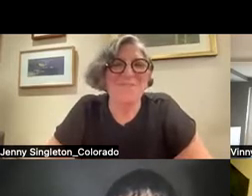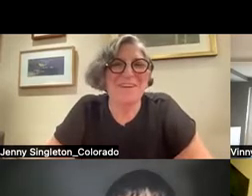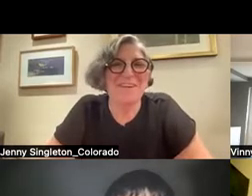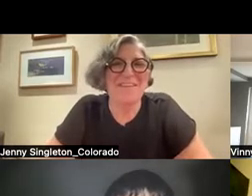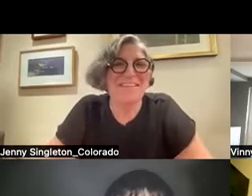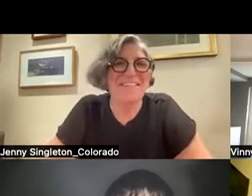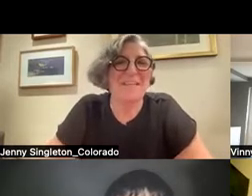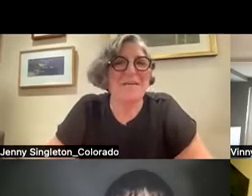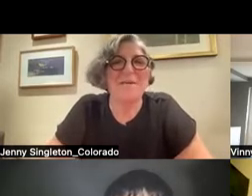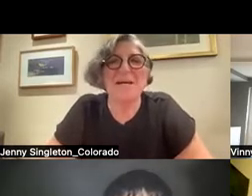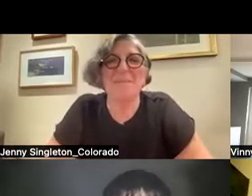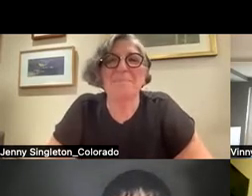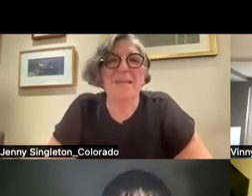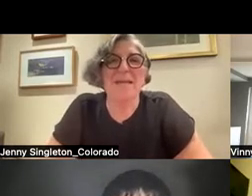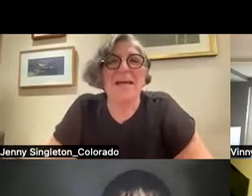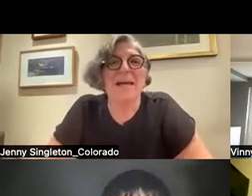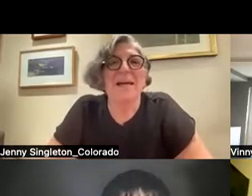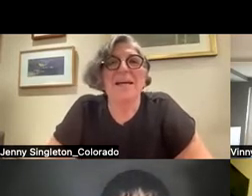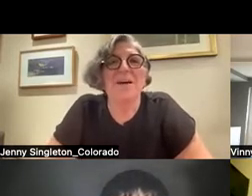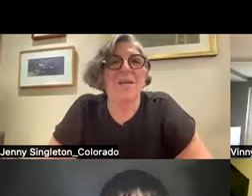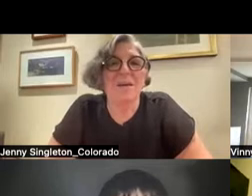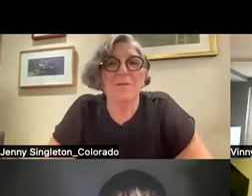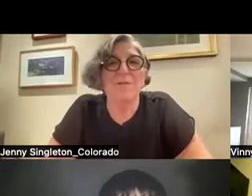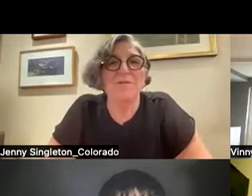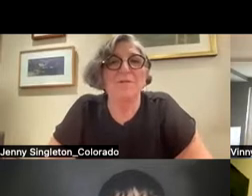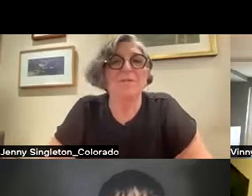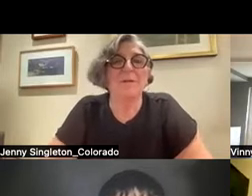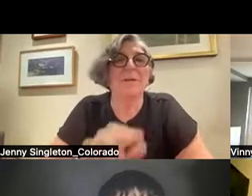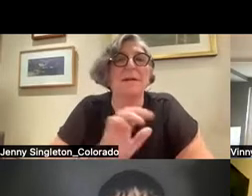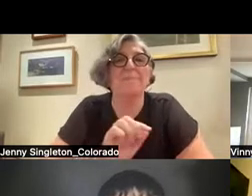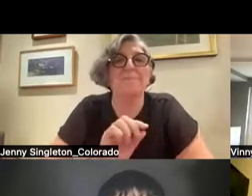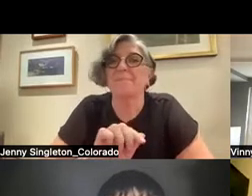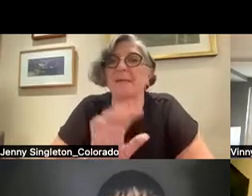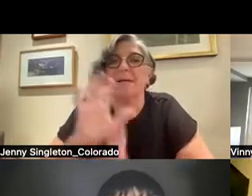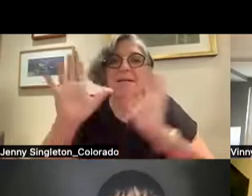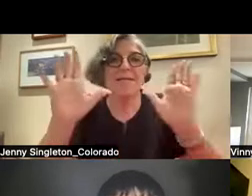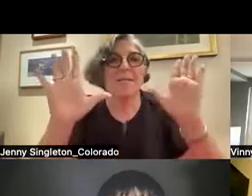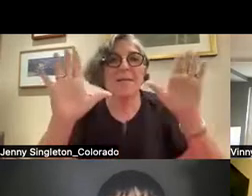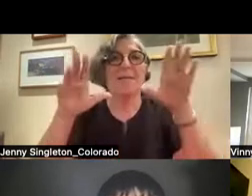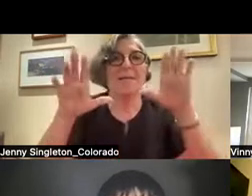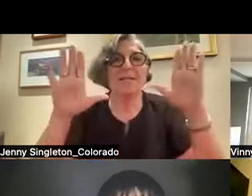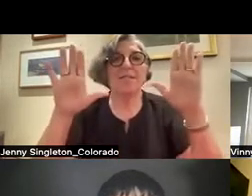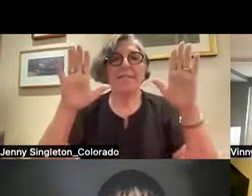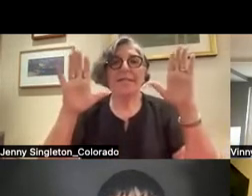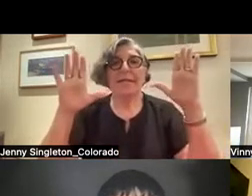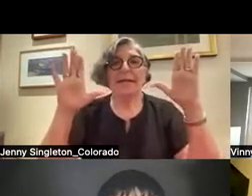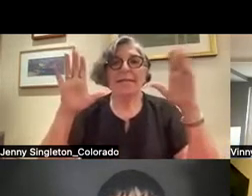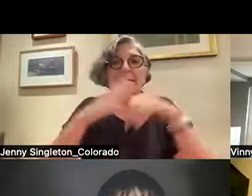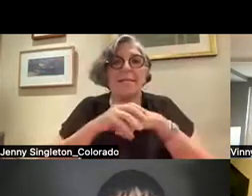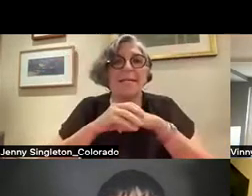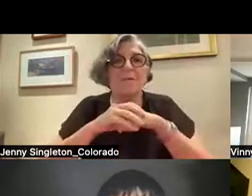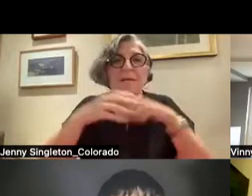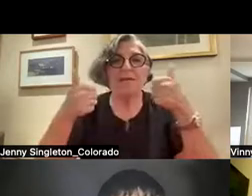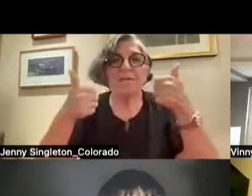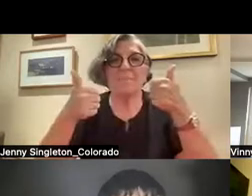Zoom environment. So are you able to see me clearly?